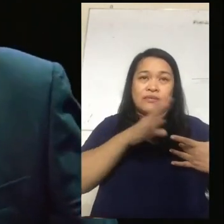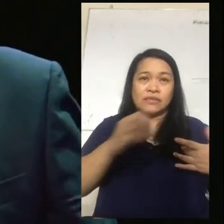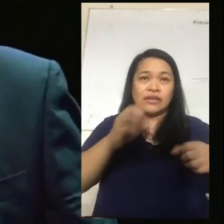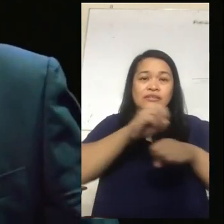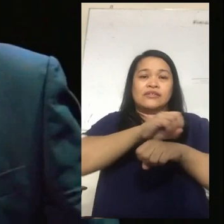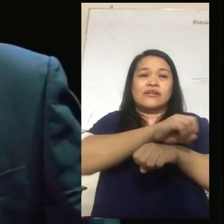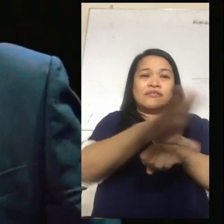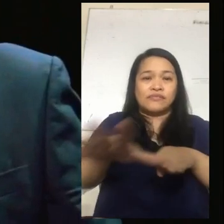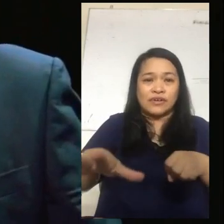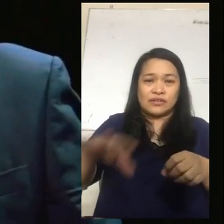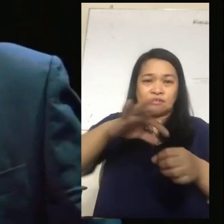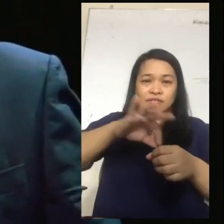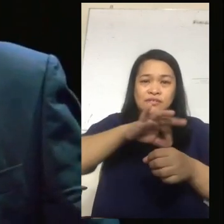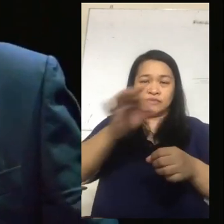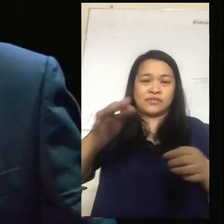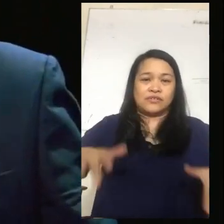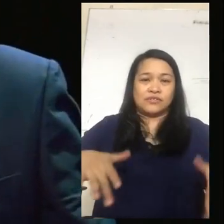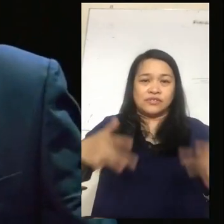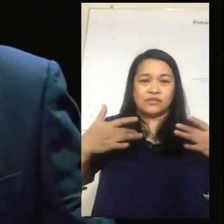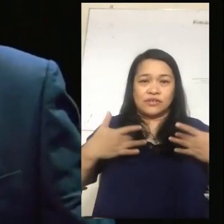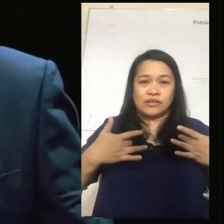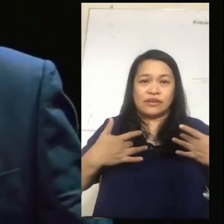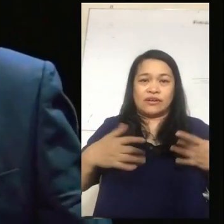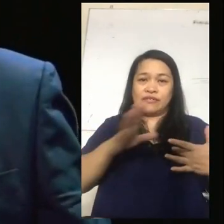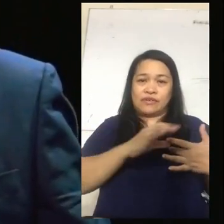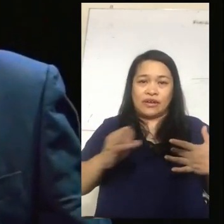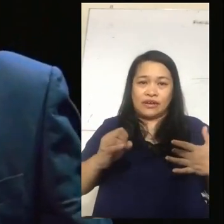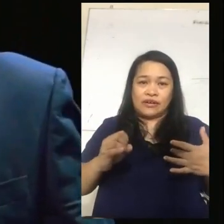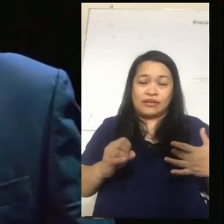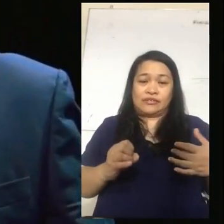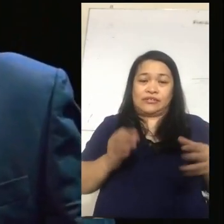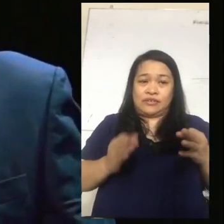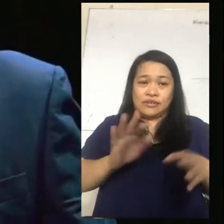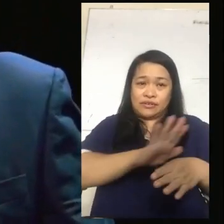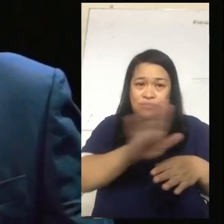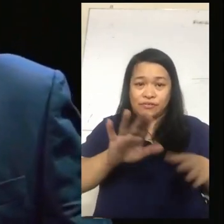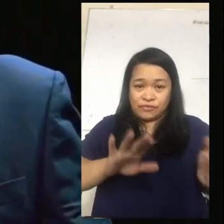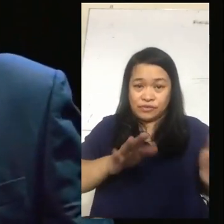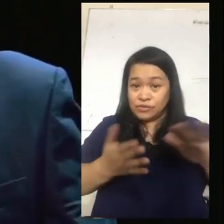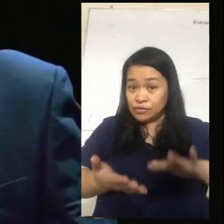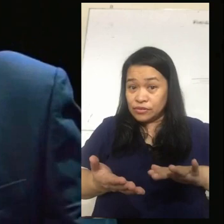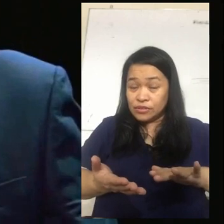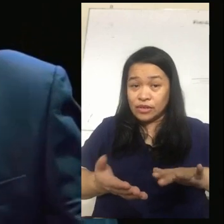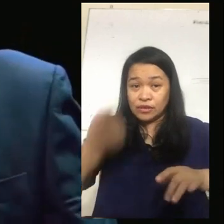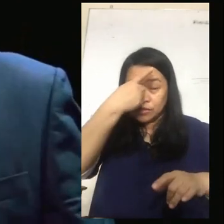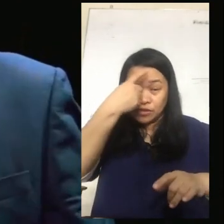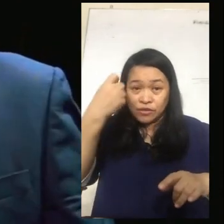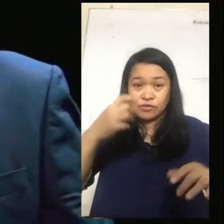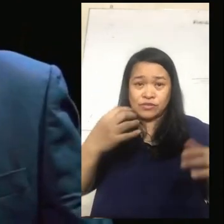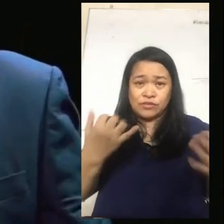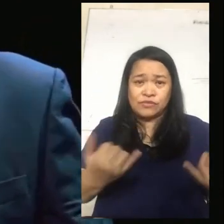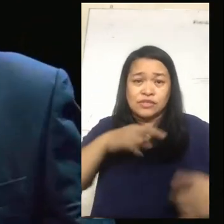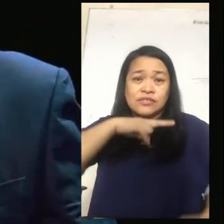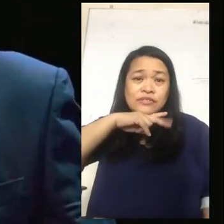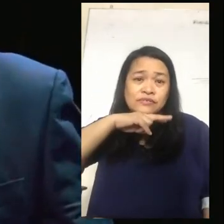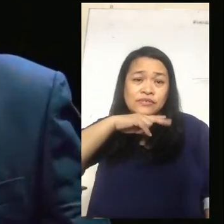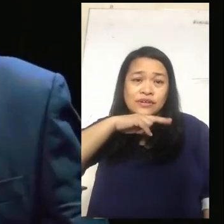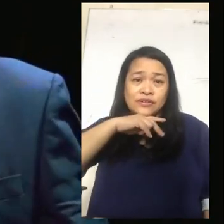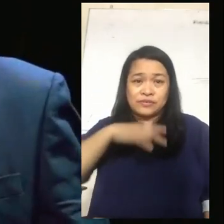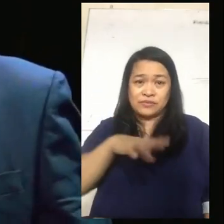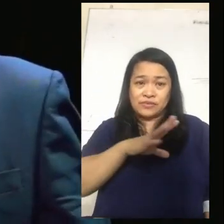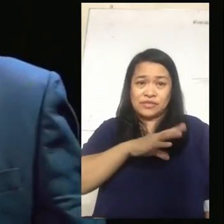life. And if you die, and I pray nobody dies of this virus, and if you are a believer in